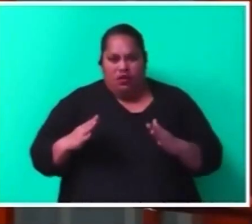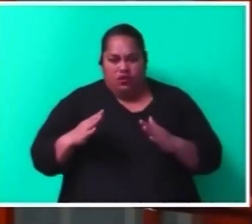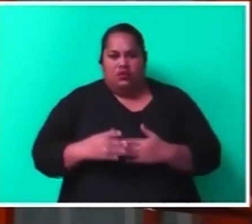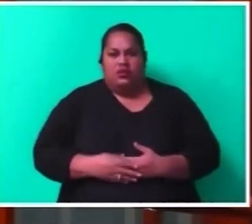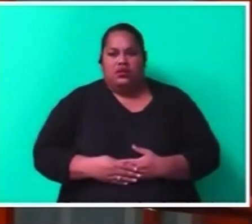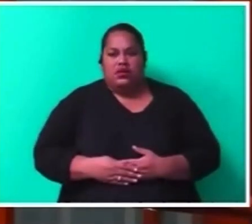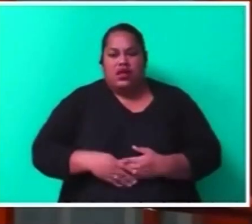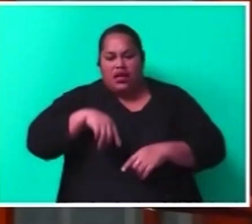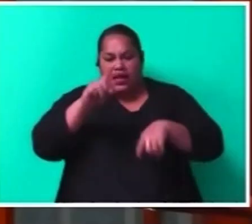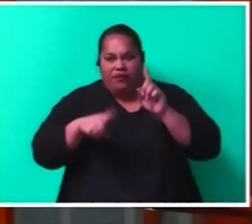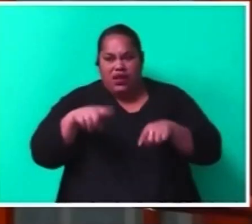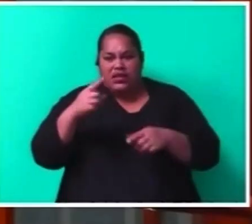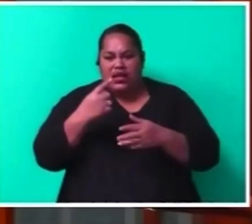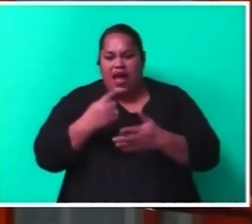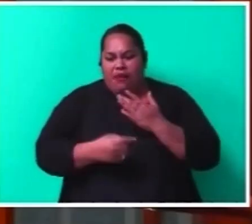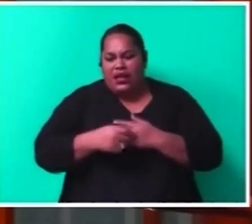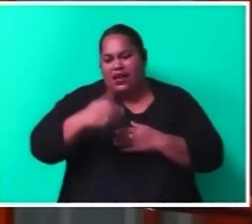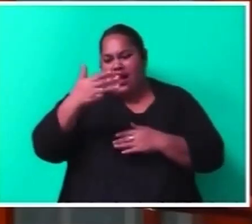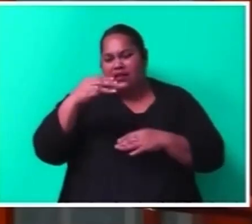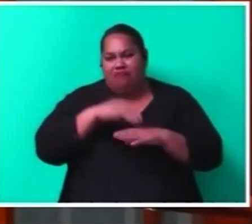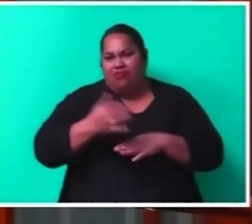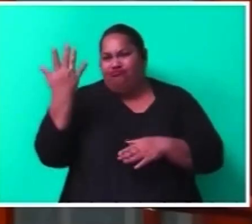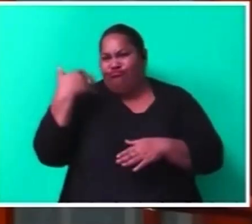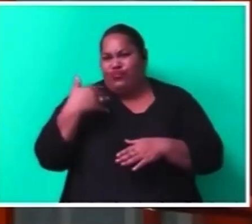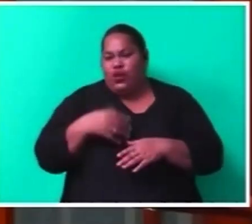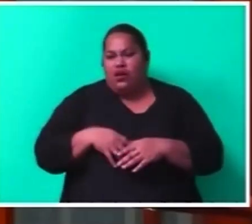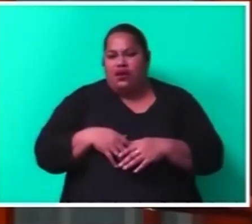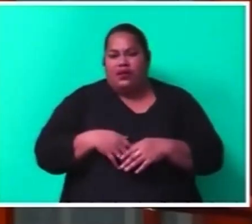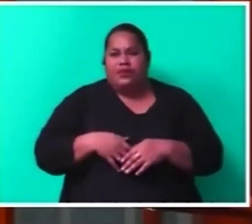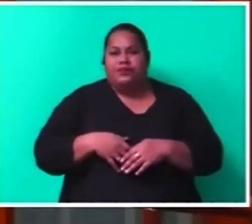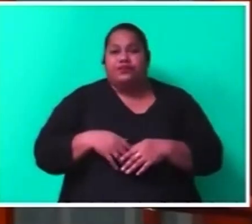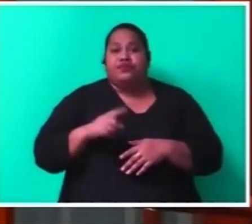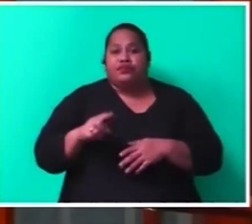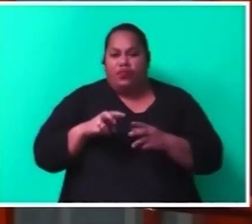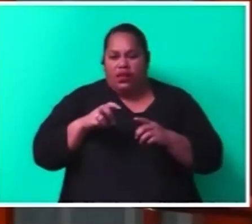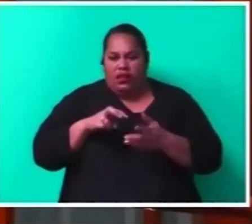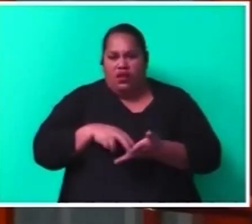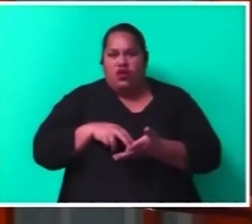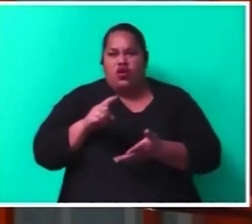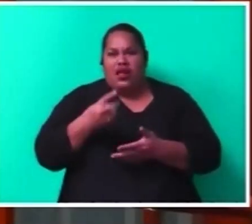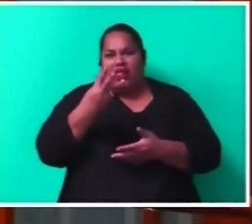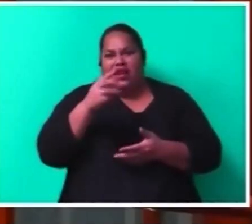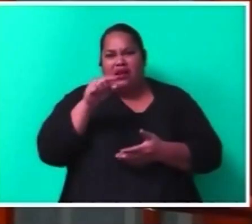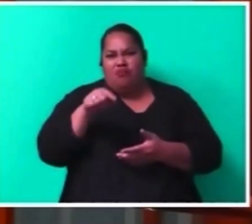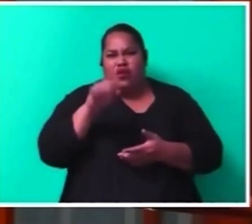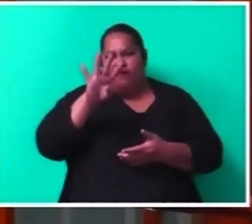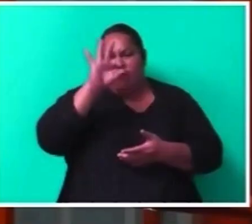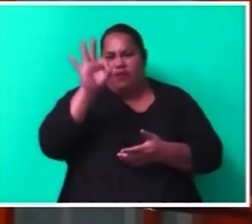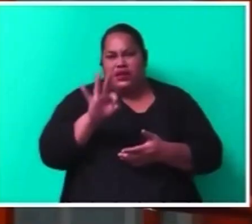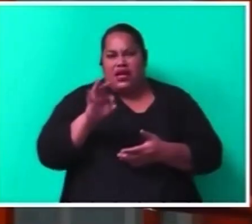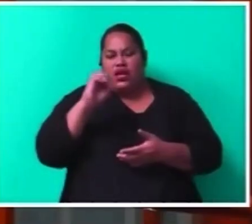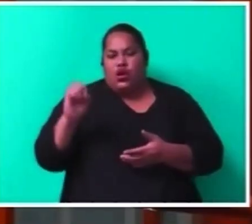Inflations of the last 9 months have been in the negative territory and stood at minus 3.4% in